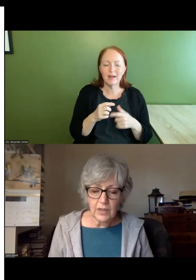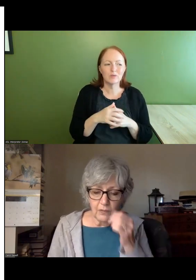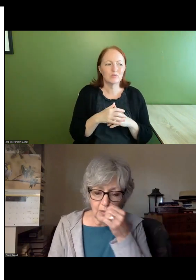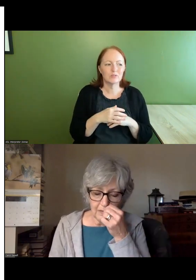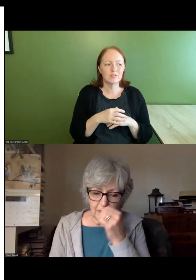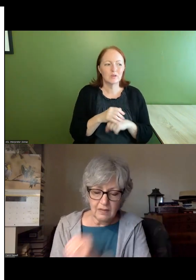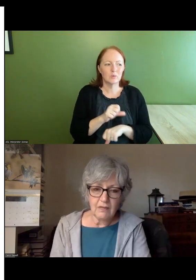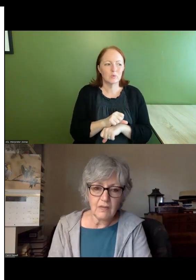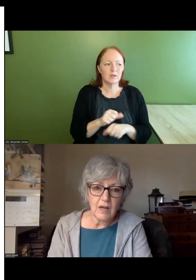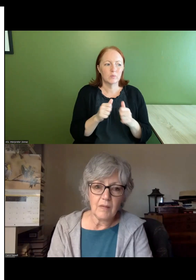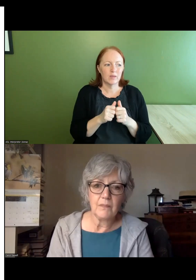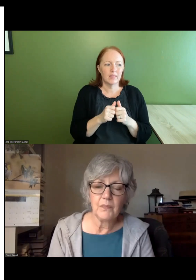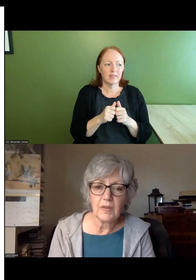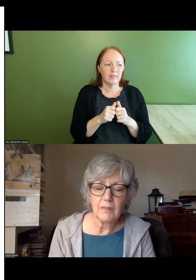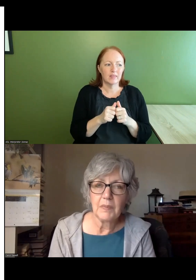in working with